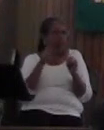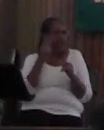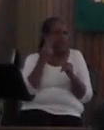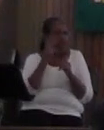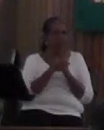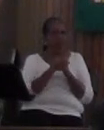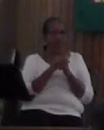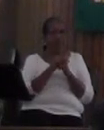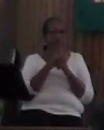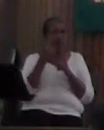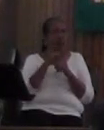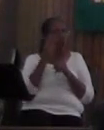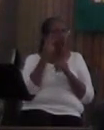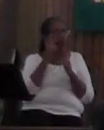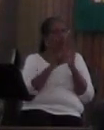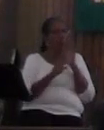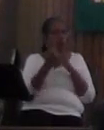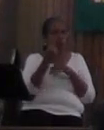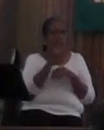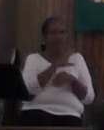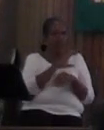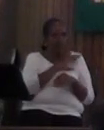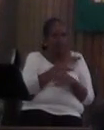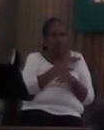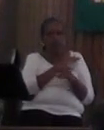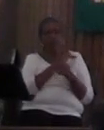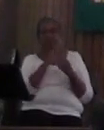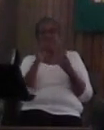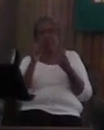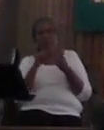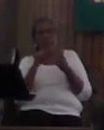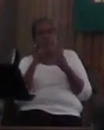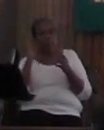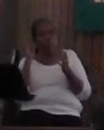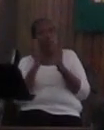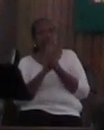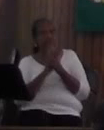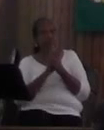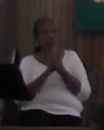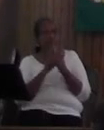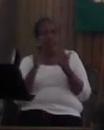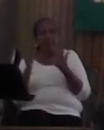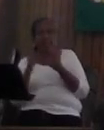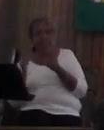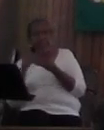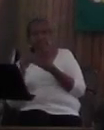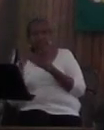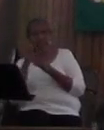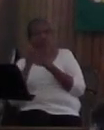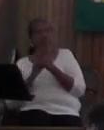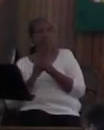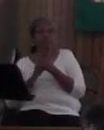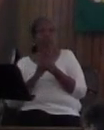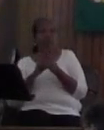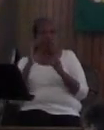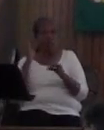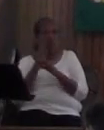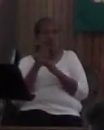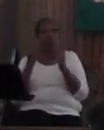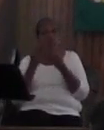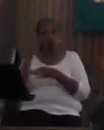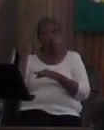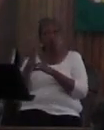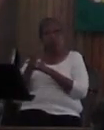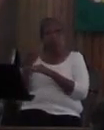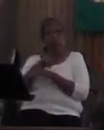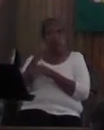we've looked at verse 1, the character of faith, verse 2, the witness of faith, and now the design of faith. By faith, we understand that the